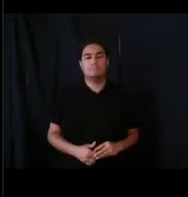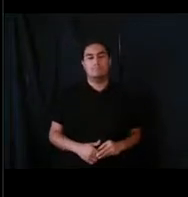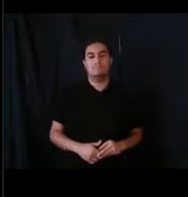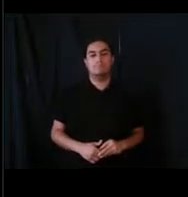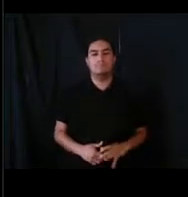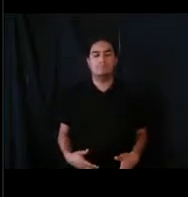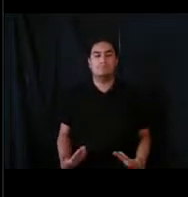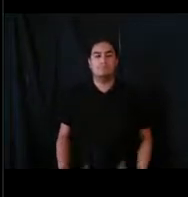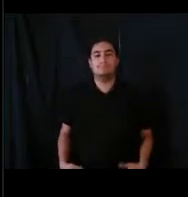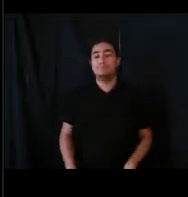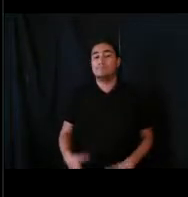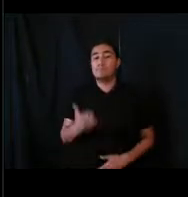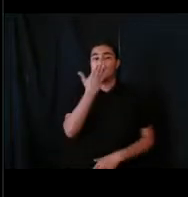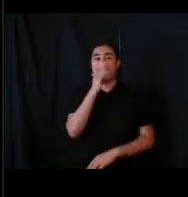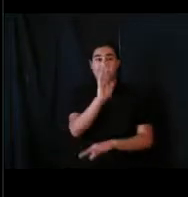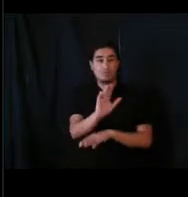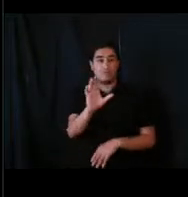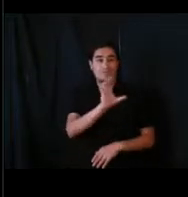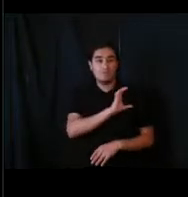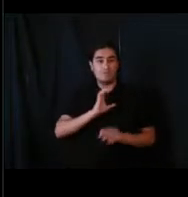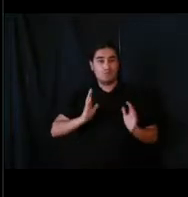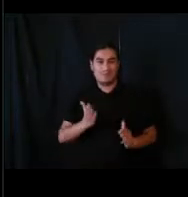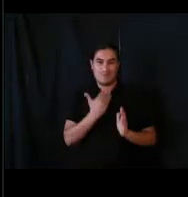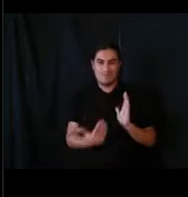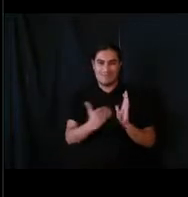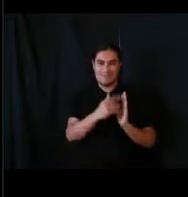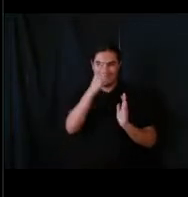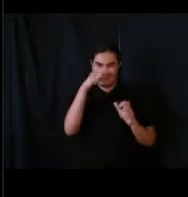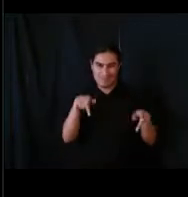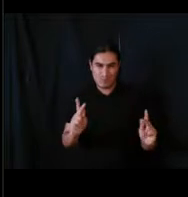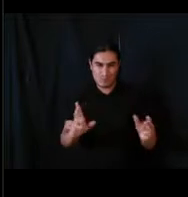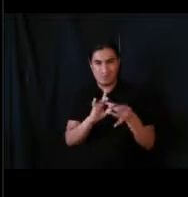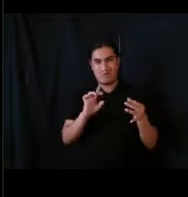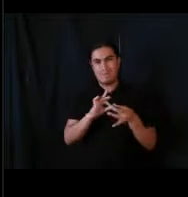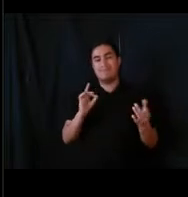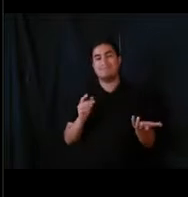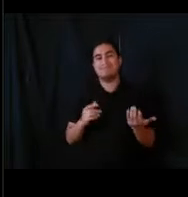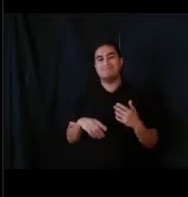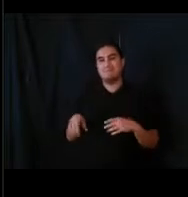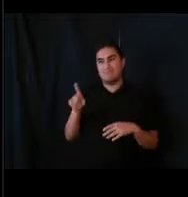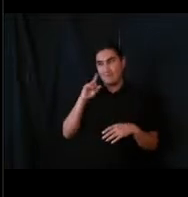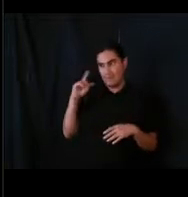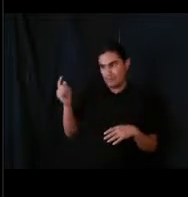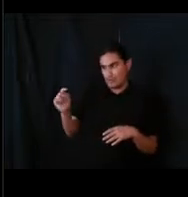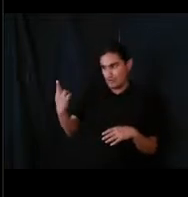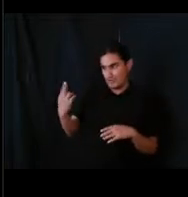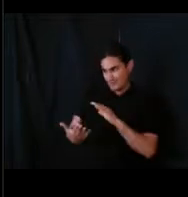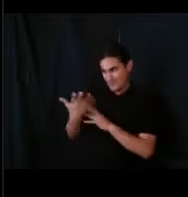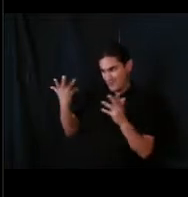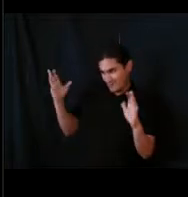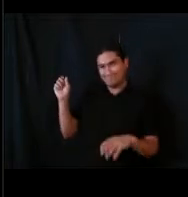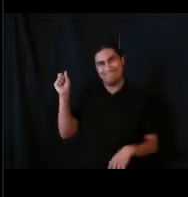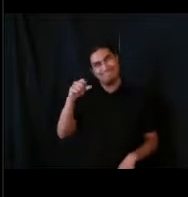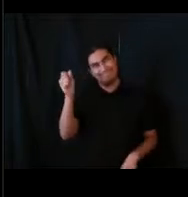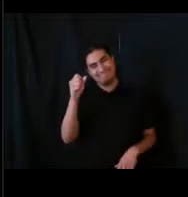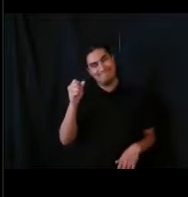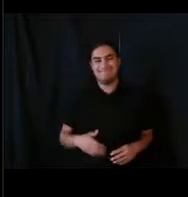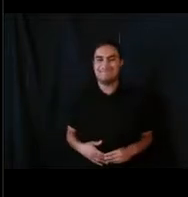good morning good afternoon commissioners thank you again for this opportunity to comment you thought it was thursday morning already didn't you yeah